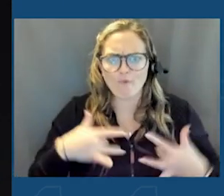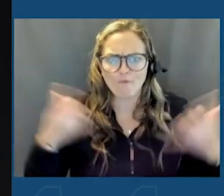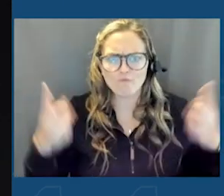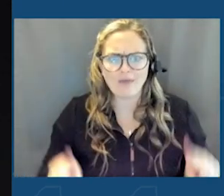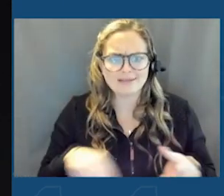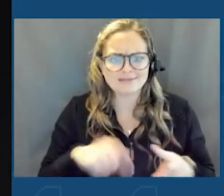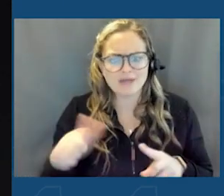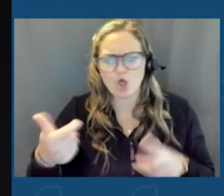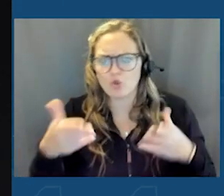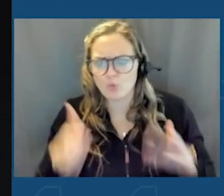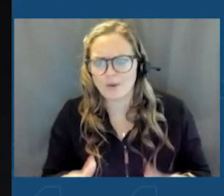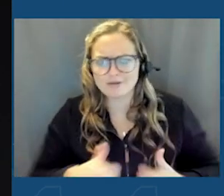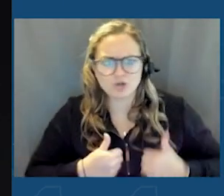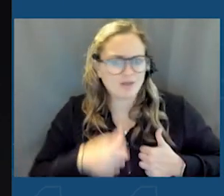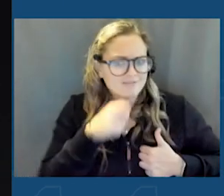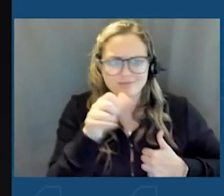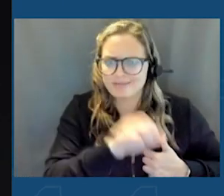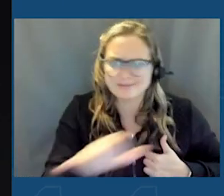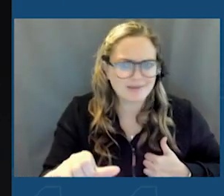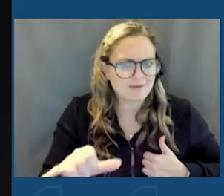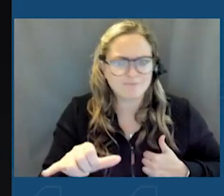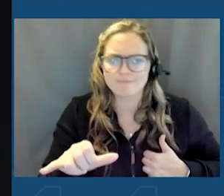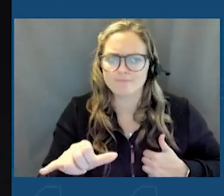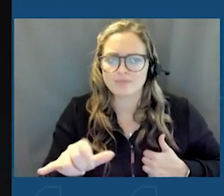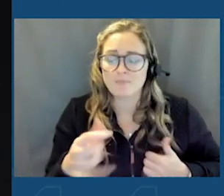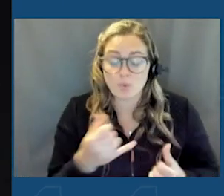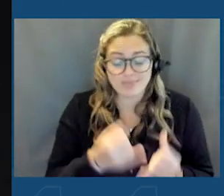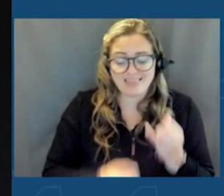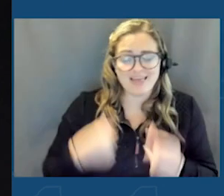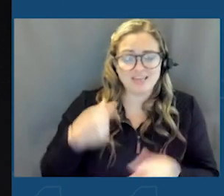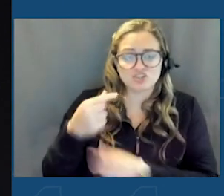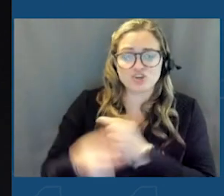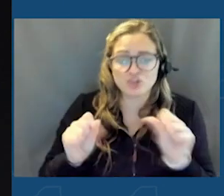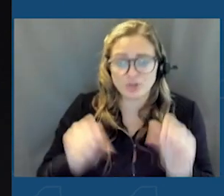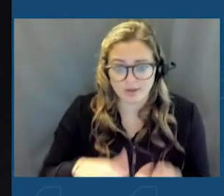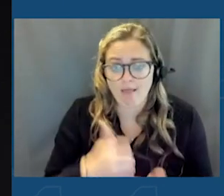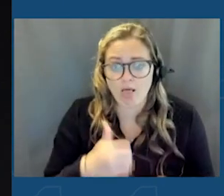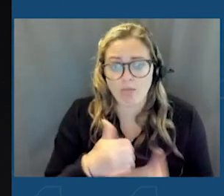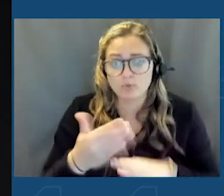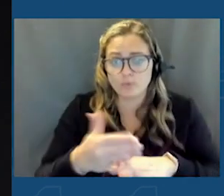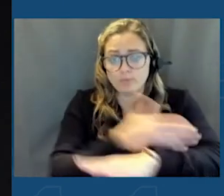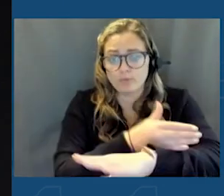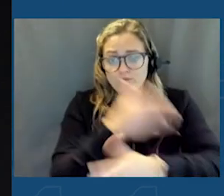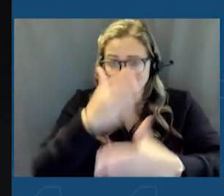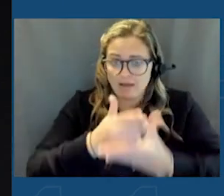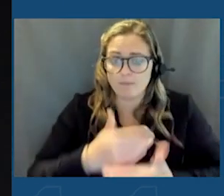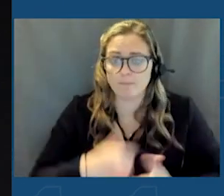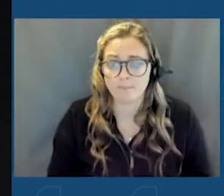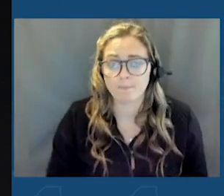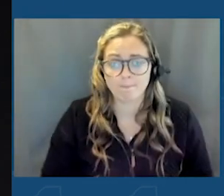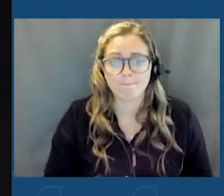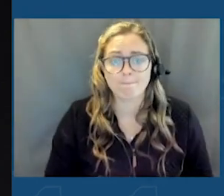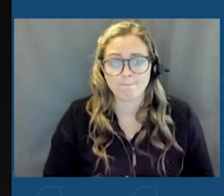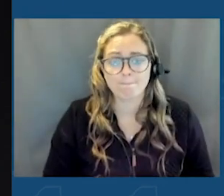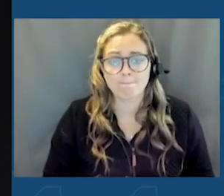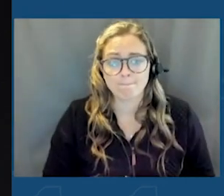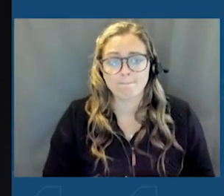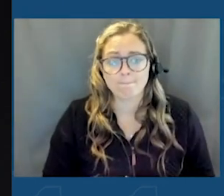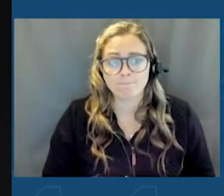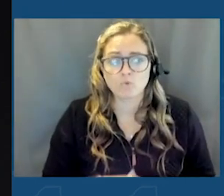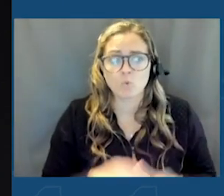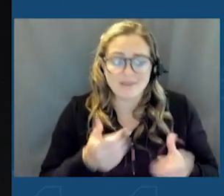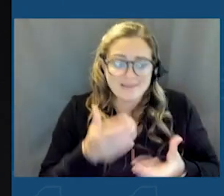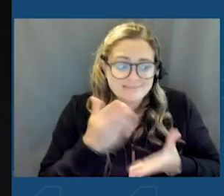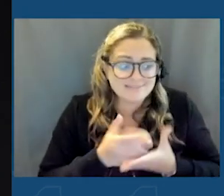our lives are not the same. But we're also the last generation that can do something about it. We're the last ones that can do something to stop it